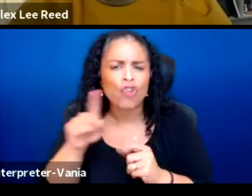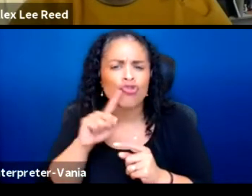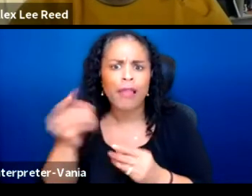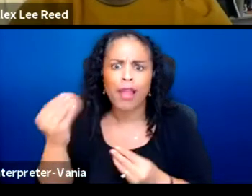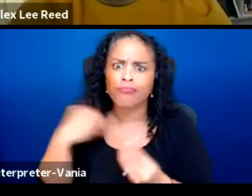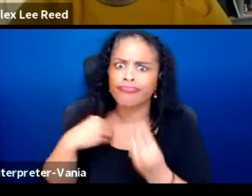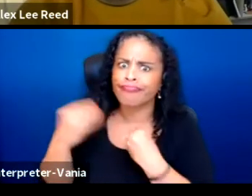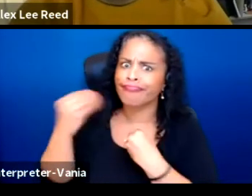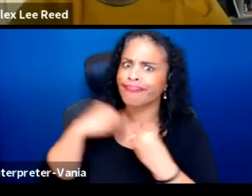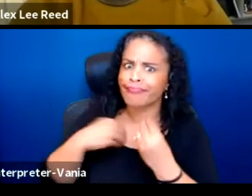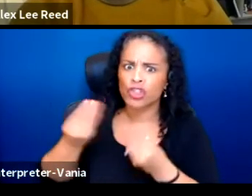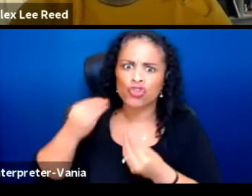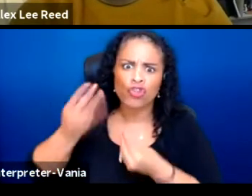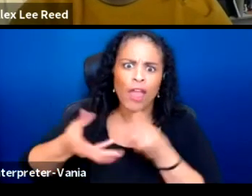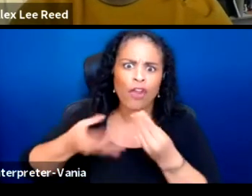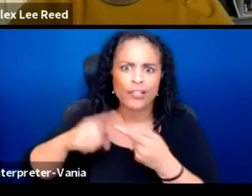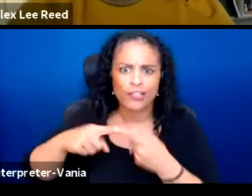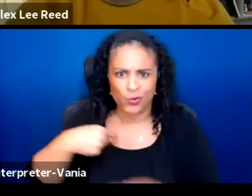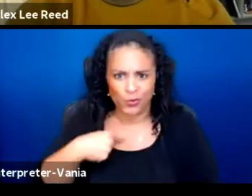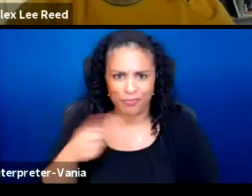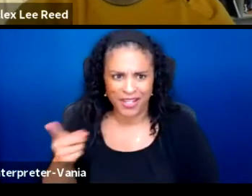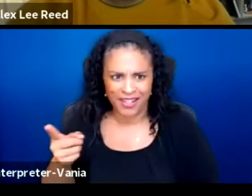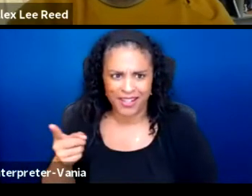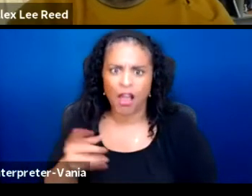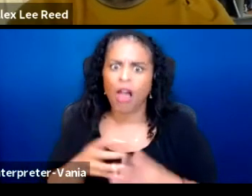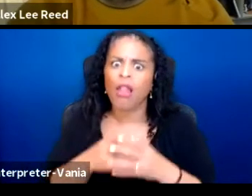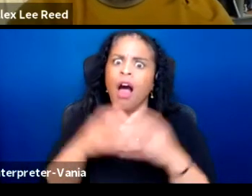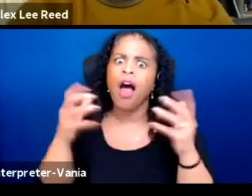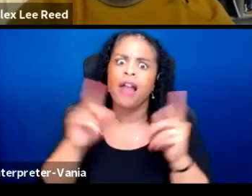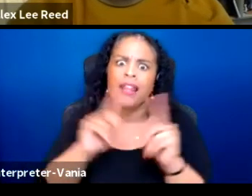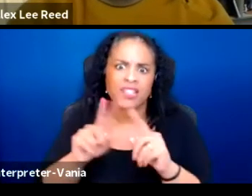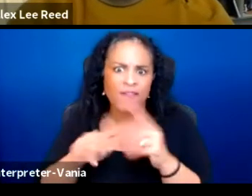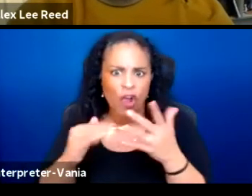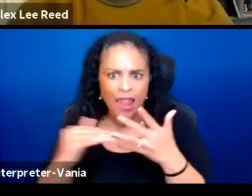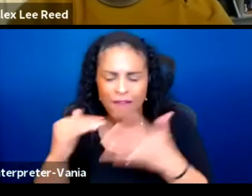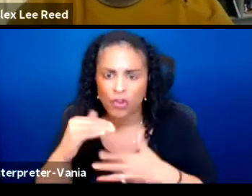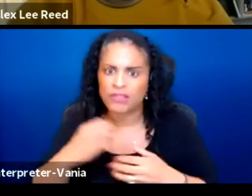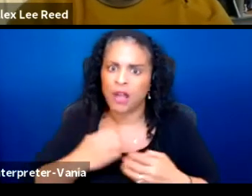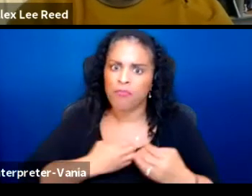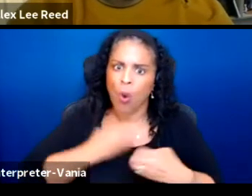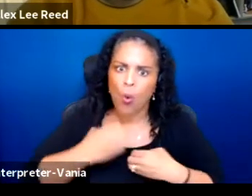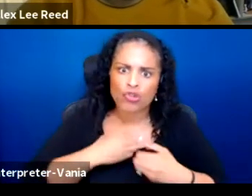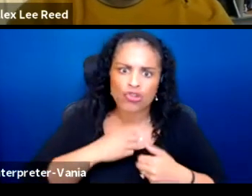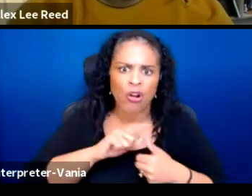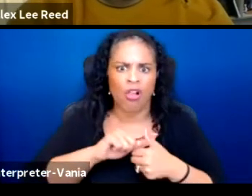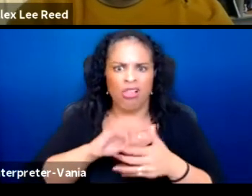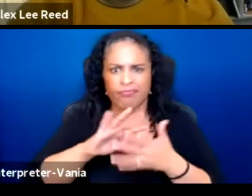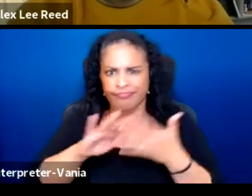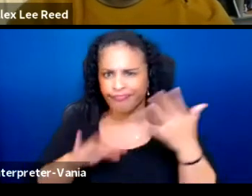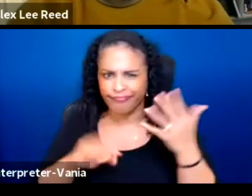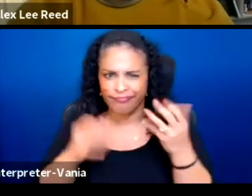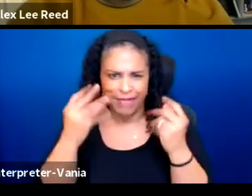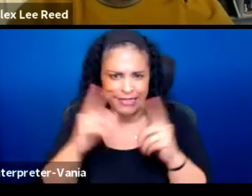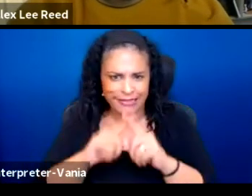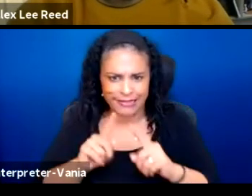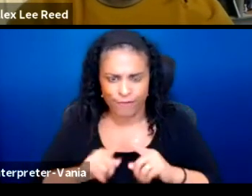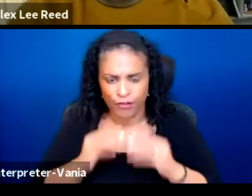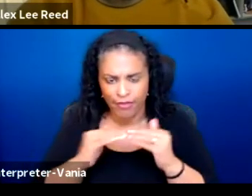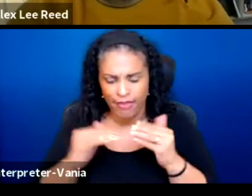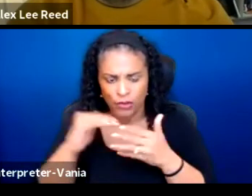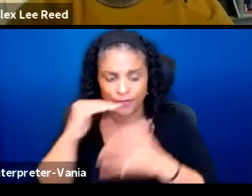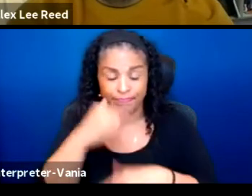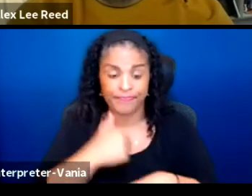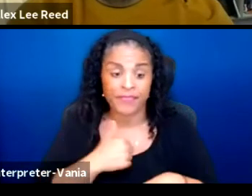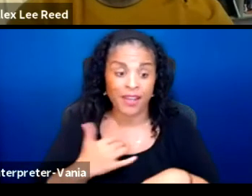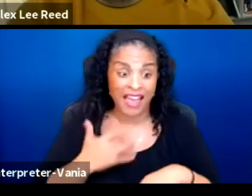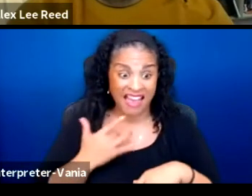me on a lot of levels, on an emotional level. It's just, and so I feel,